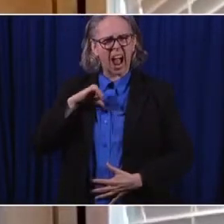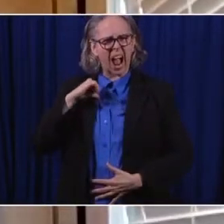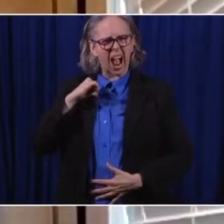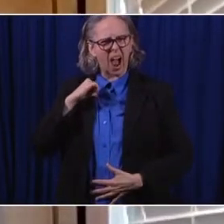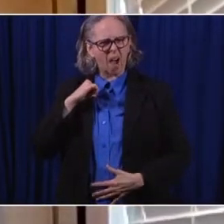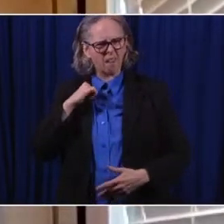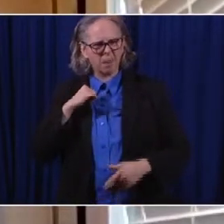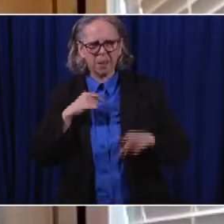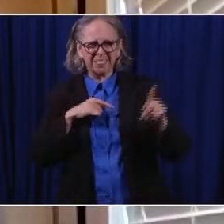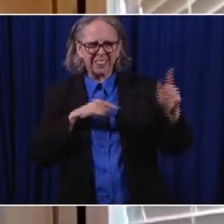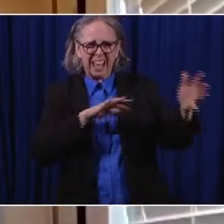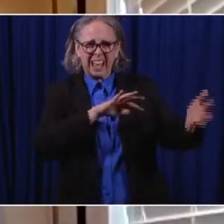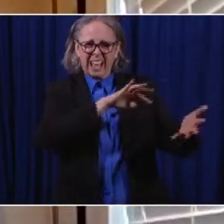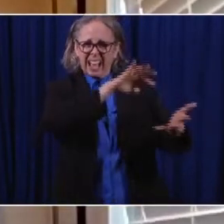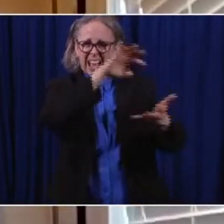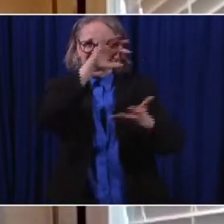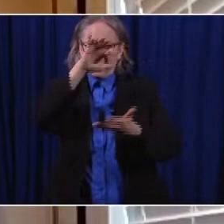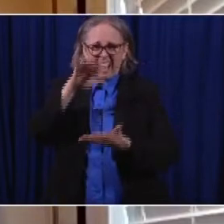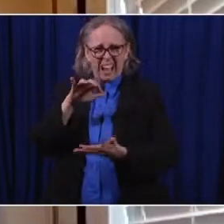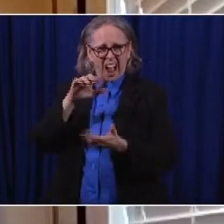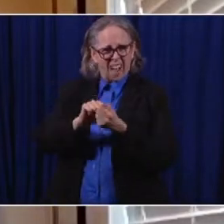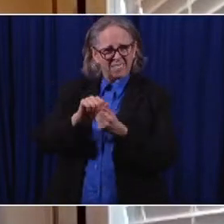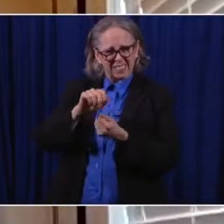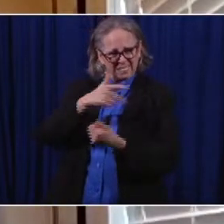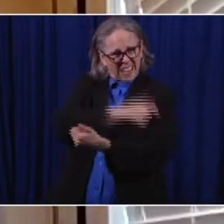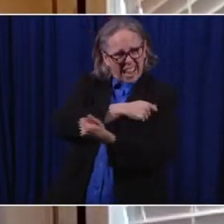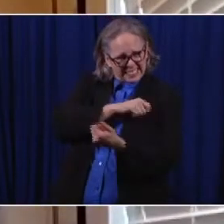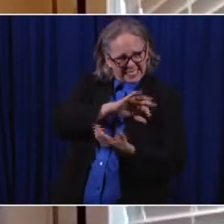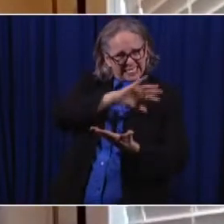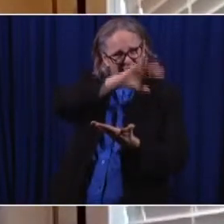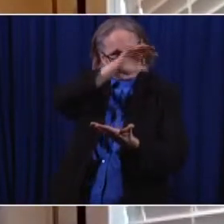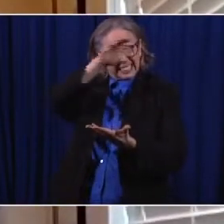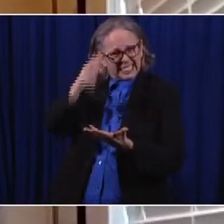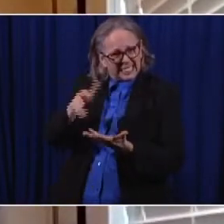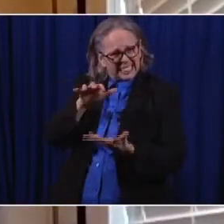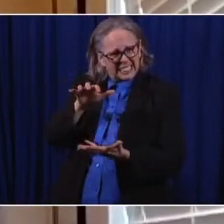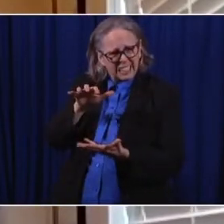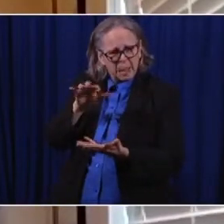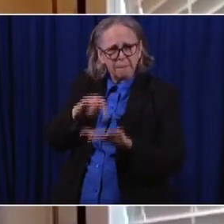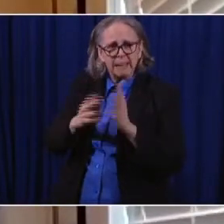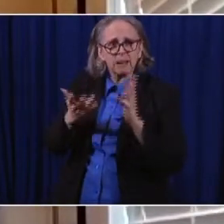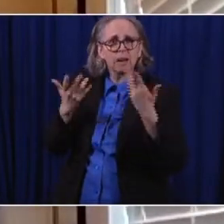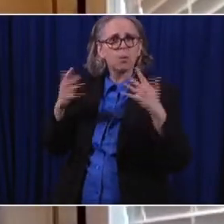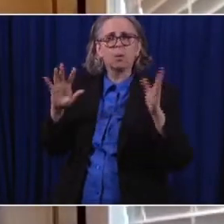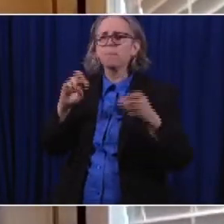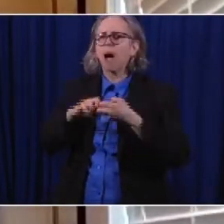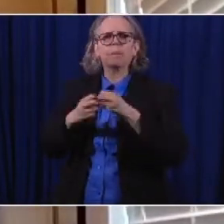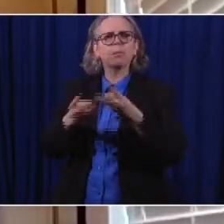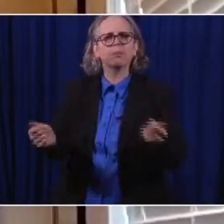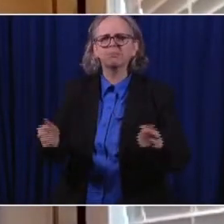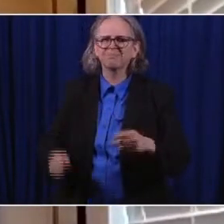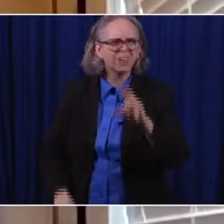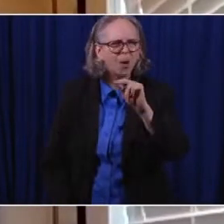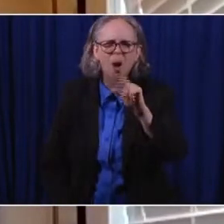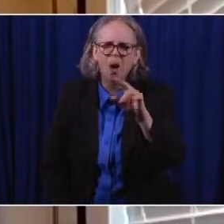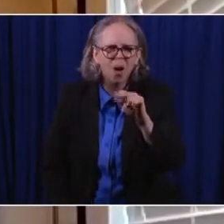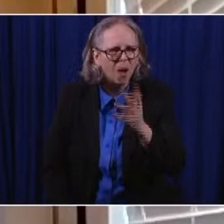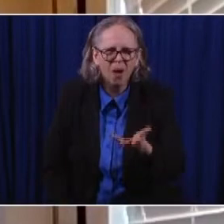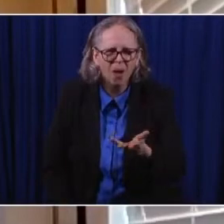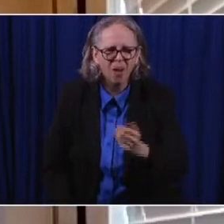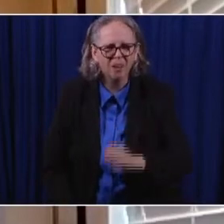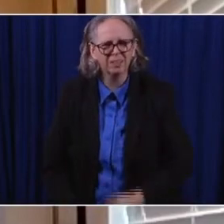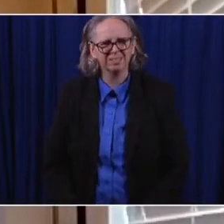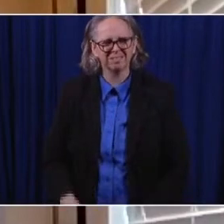vaccine is signaling to us that we're being able to pivot from just being able to